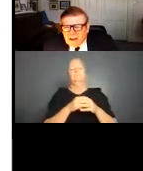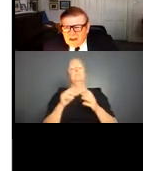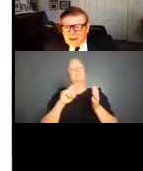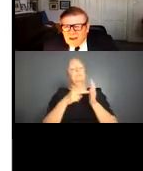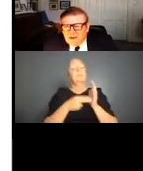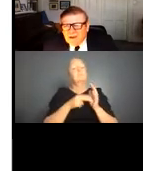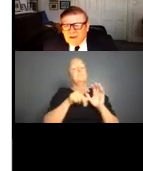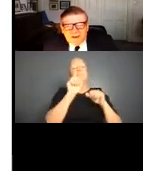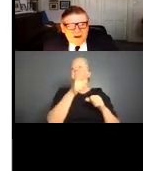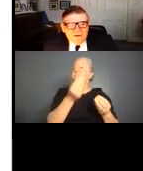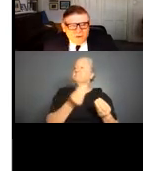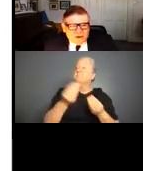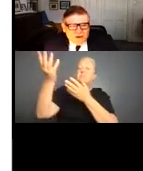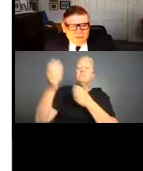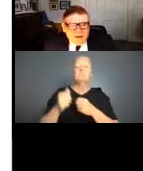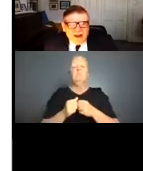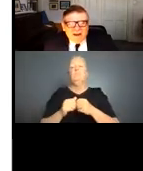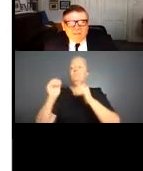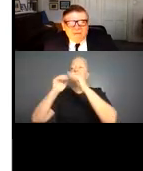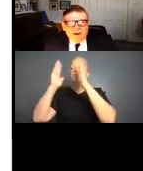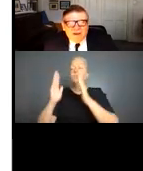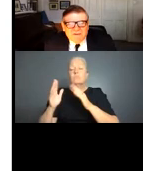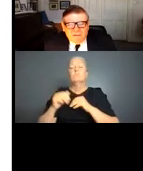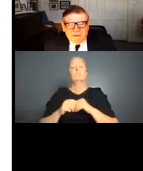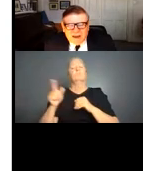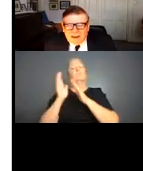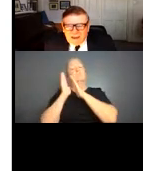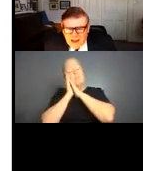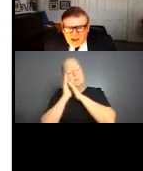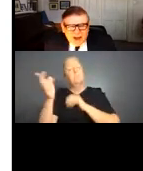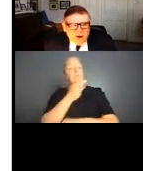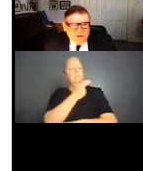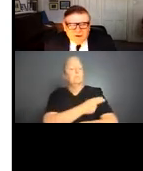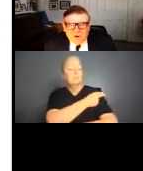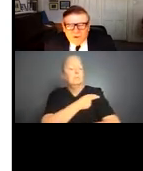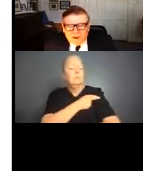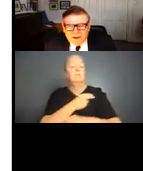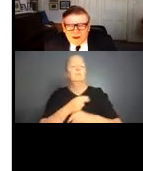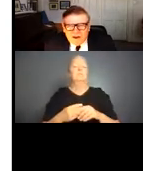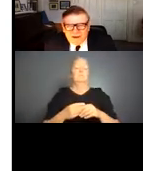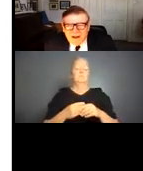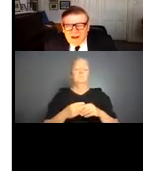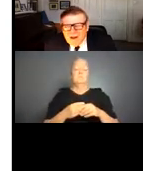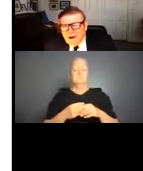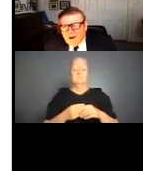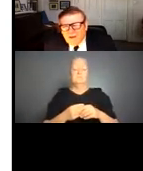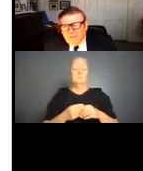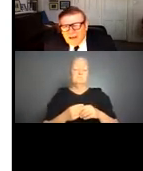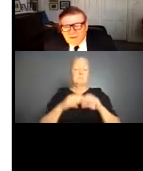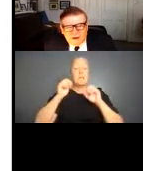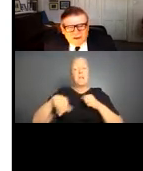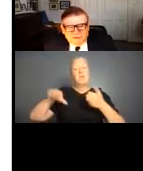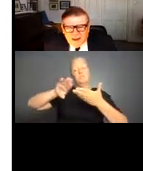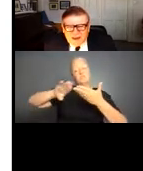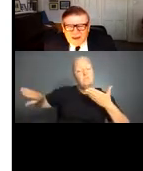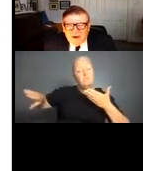and institutions, forced treatment and deprivation of liberty, sectioning, often called in this country, on the base